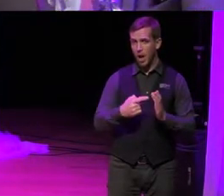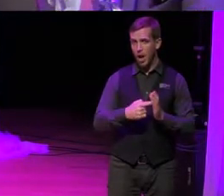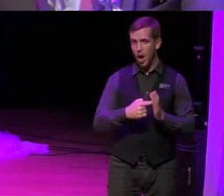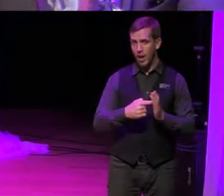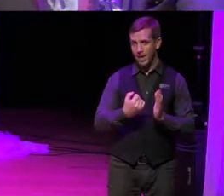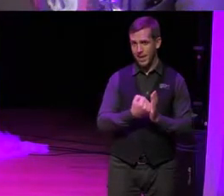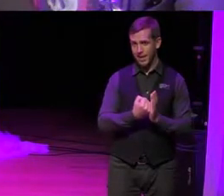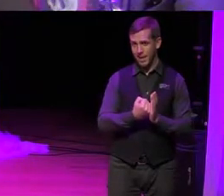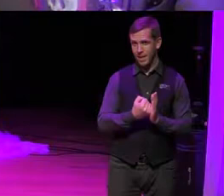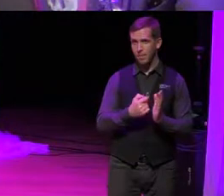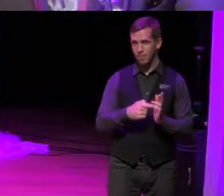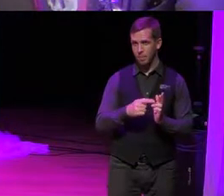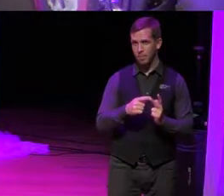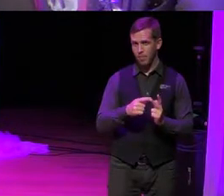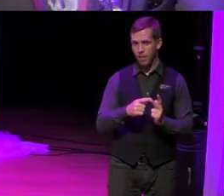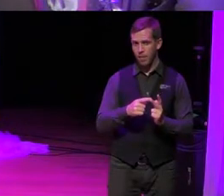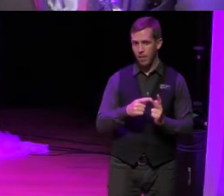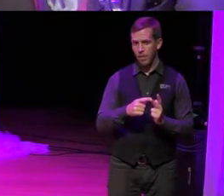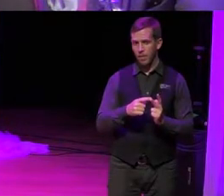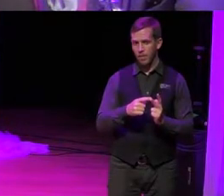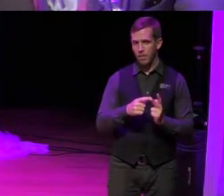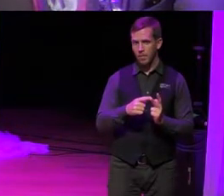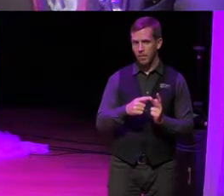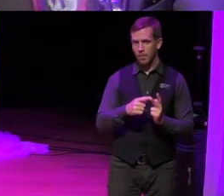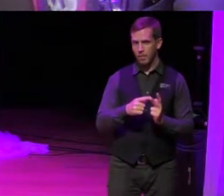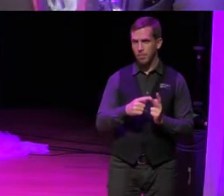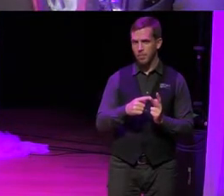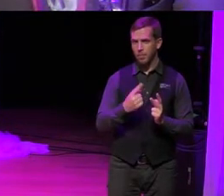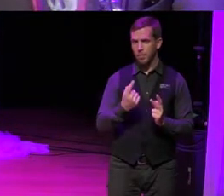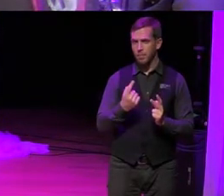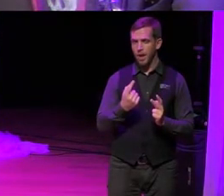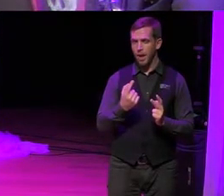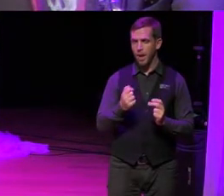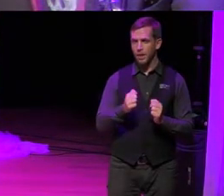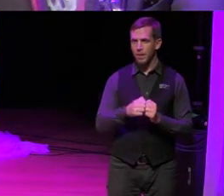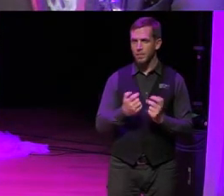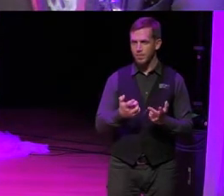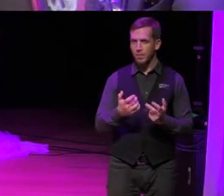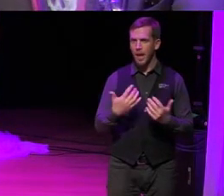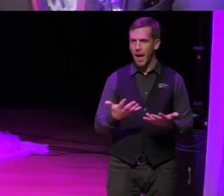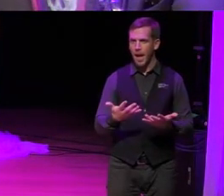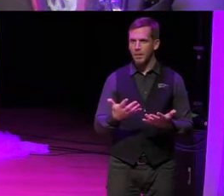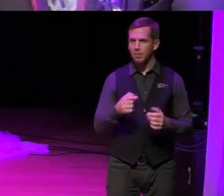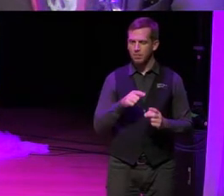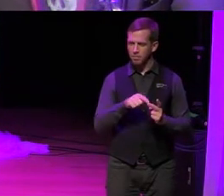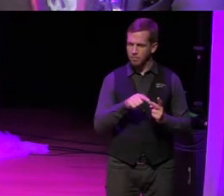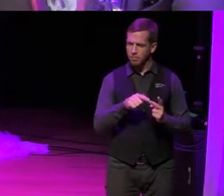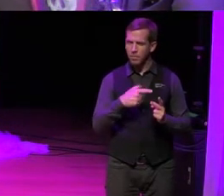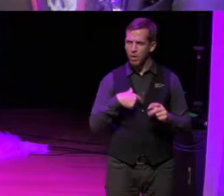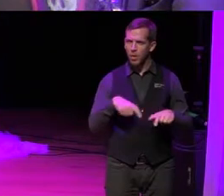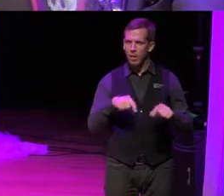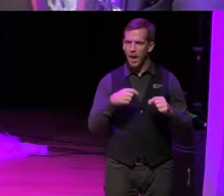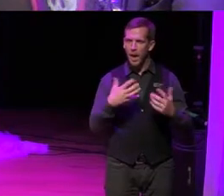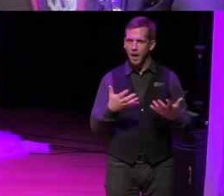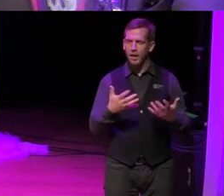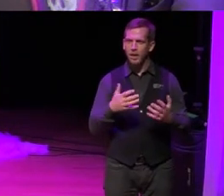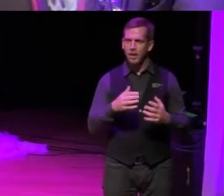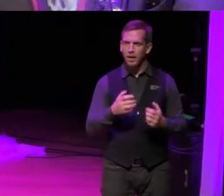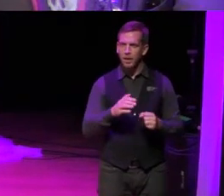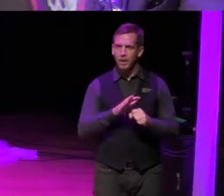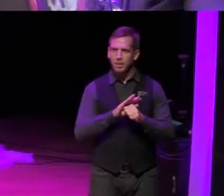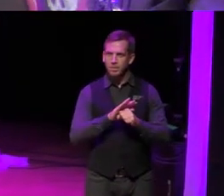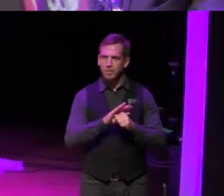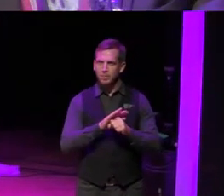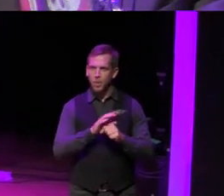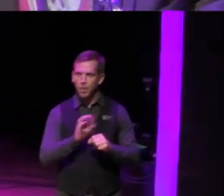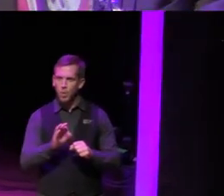about distortions in policy priorities, distortions in government